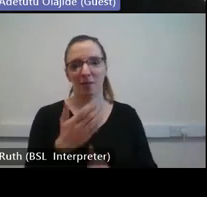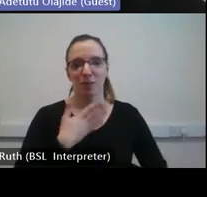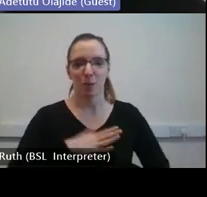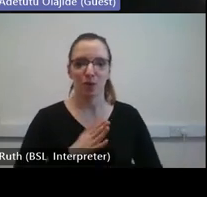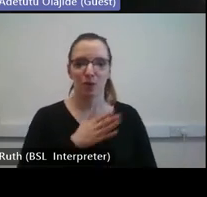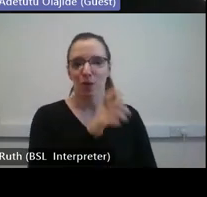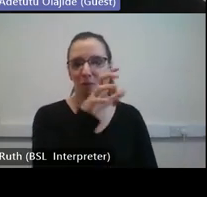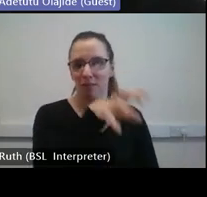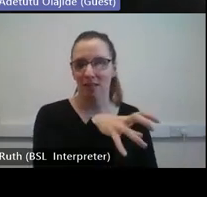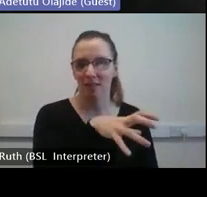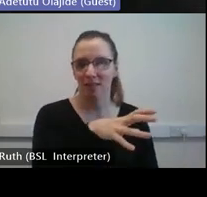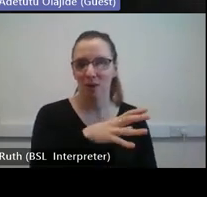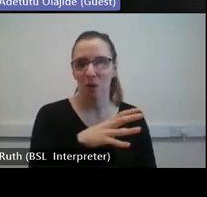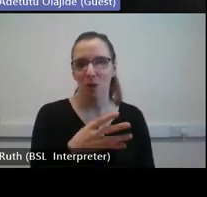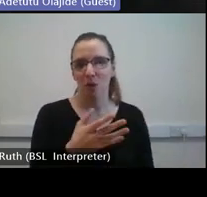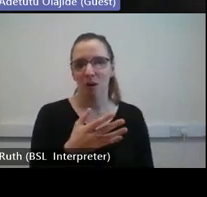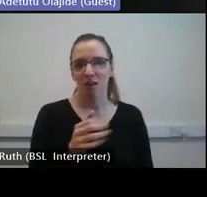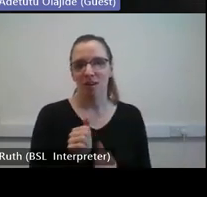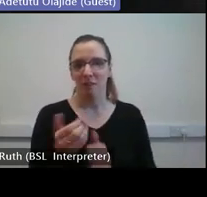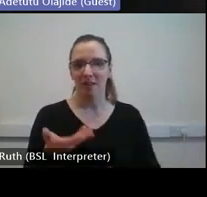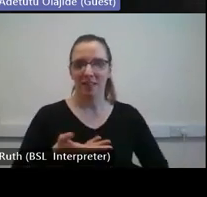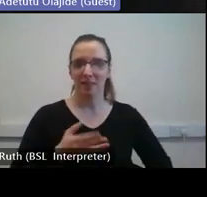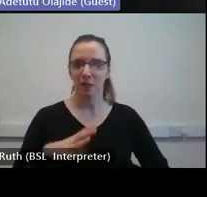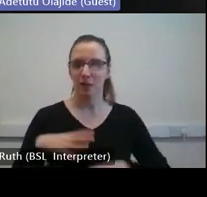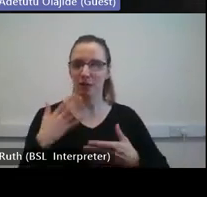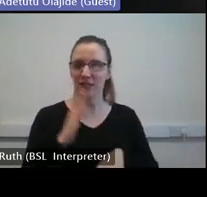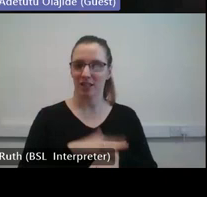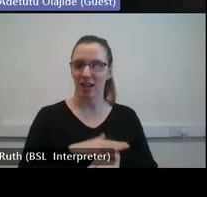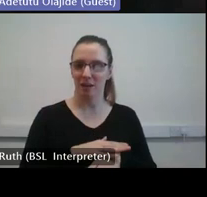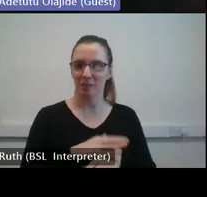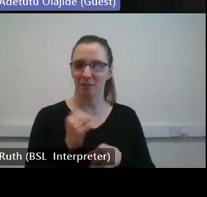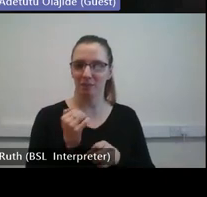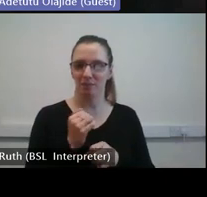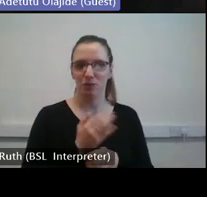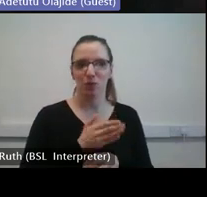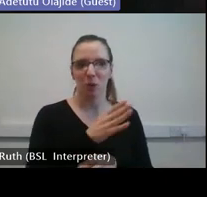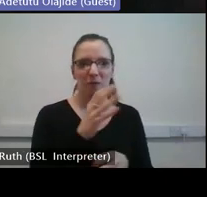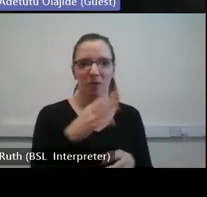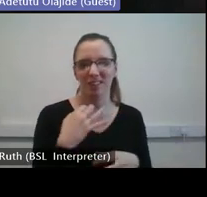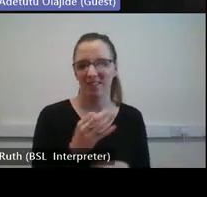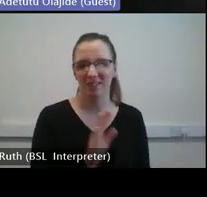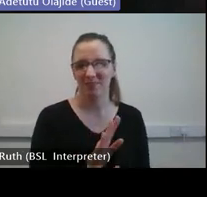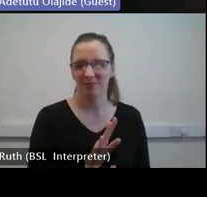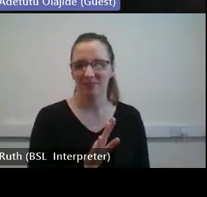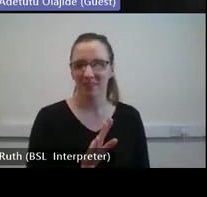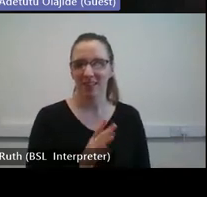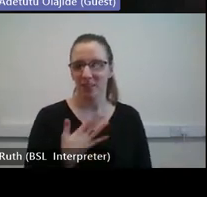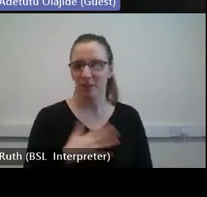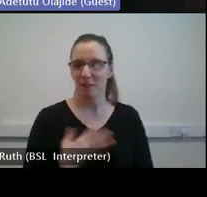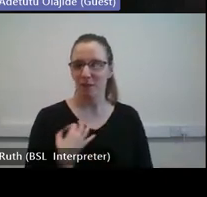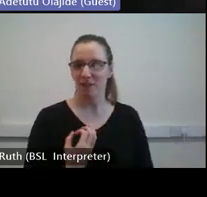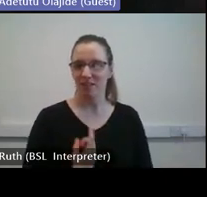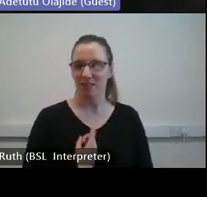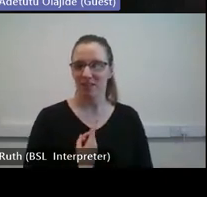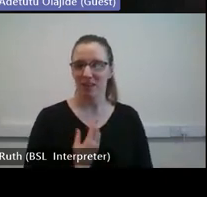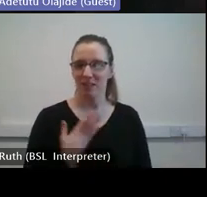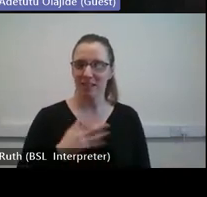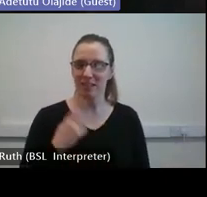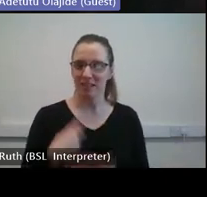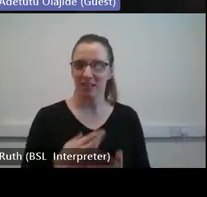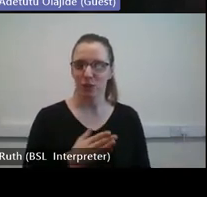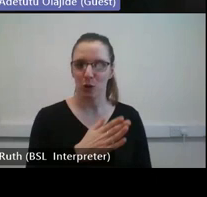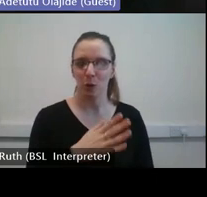company is giving you a free time to just play around or something like that. So basically, if it's a